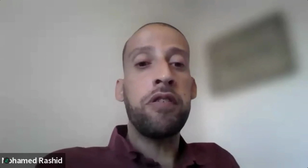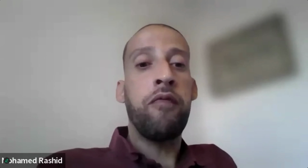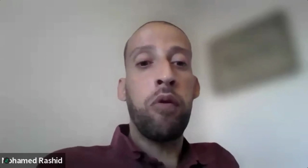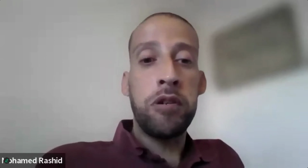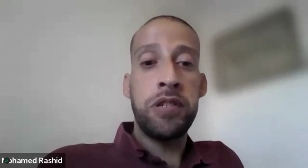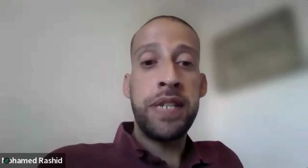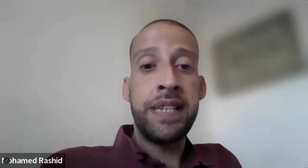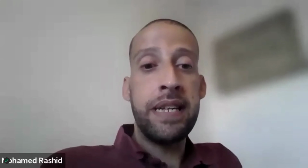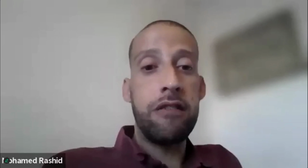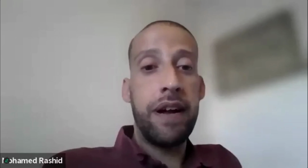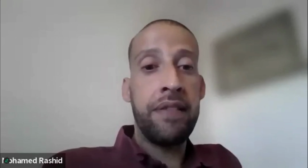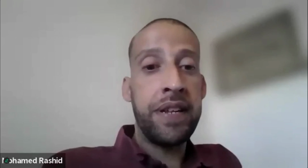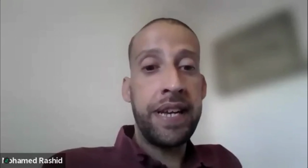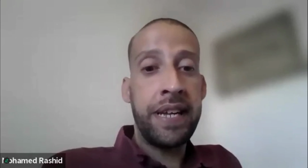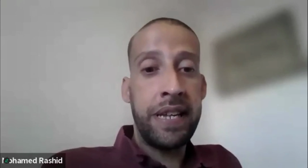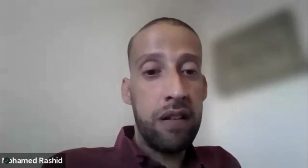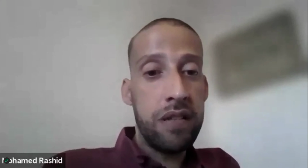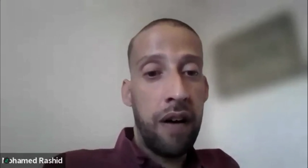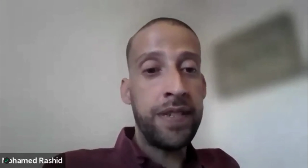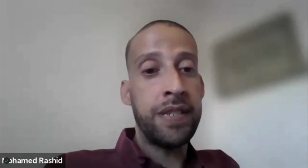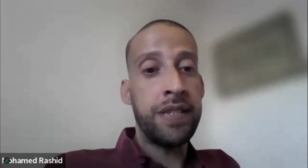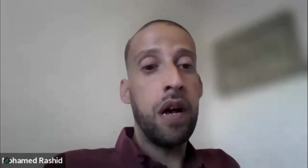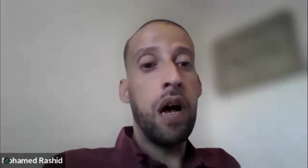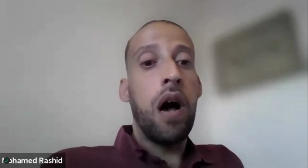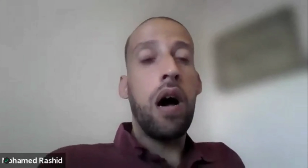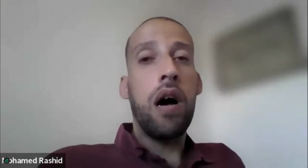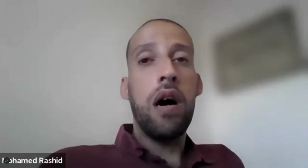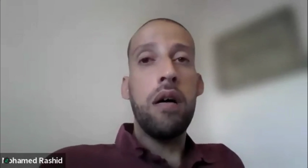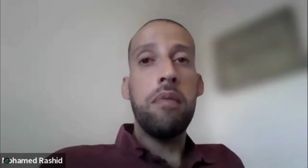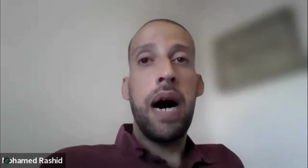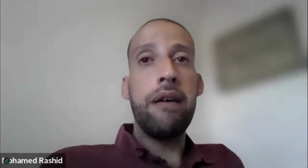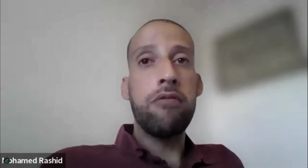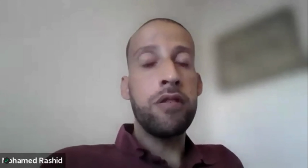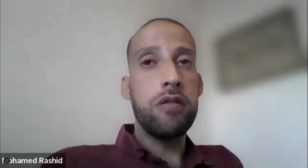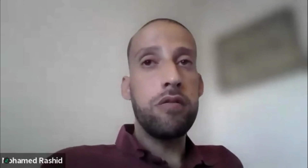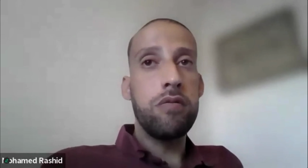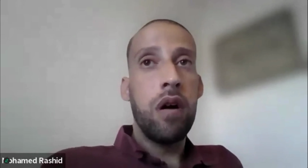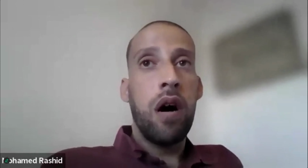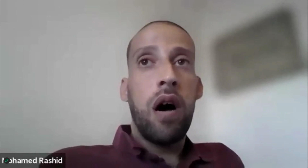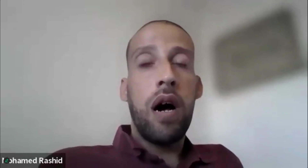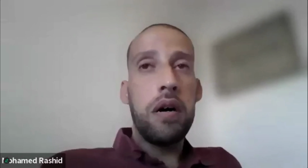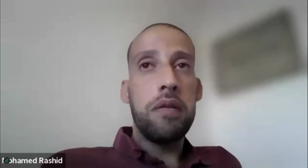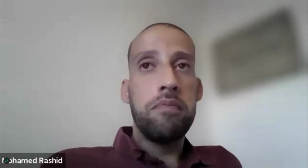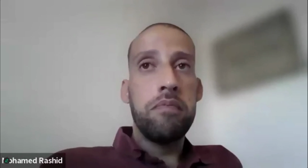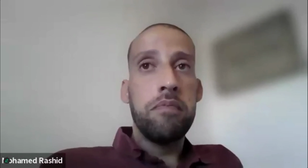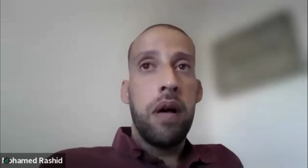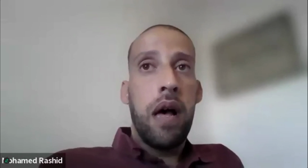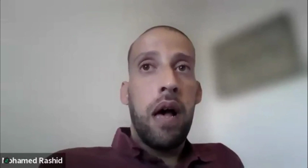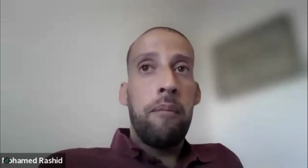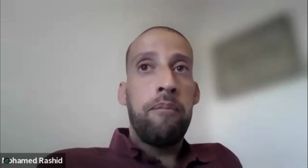intern for former state senator Anthony Canella's office. I also